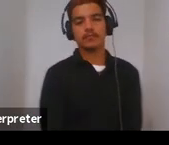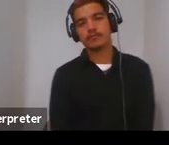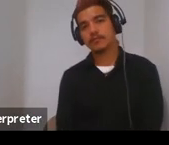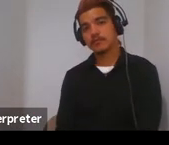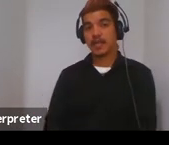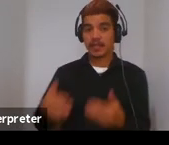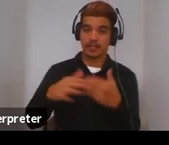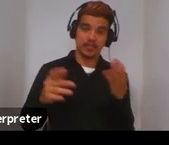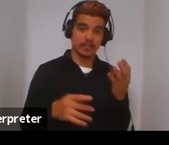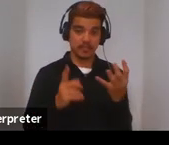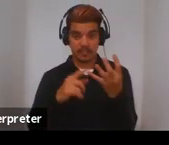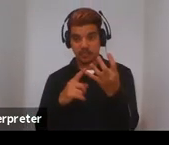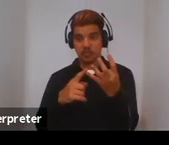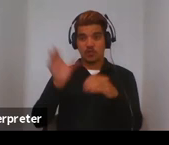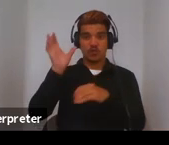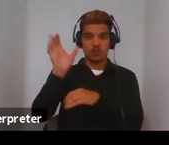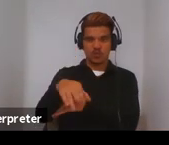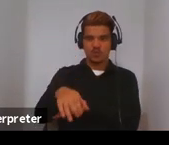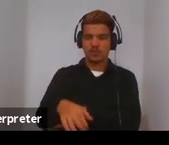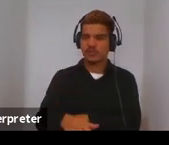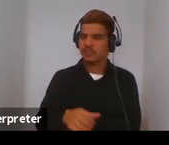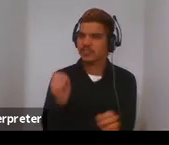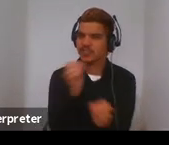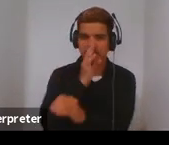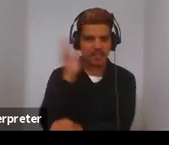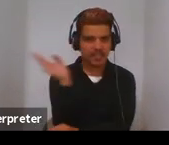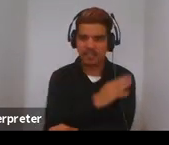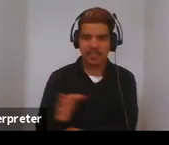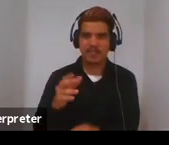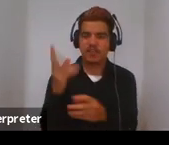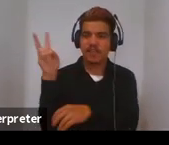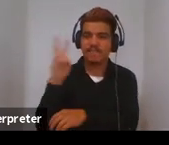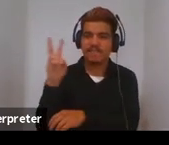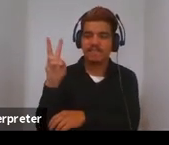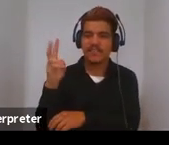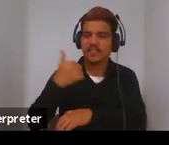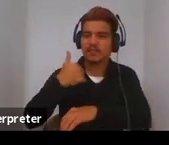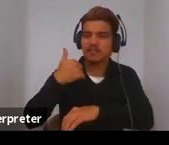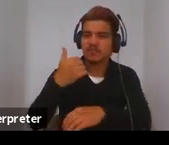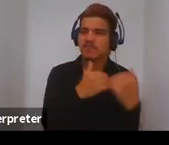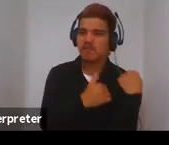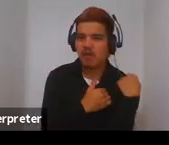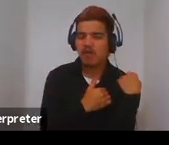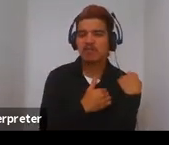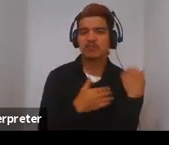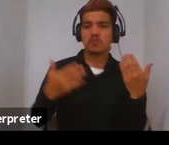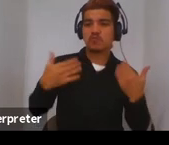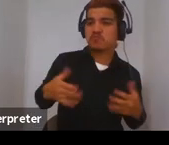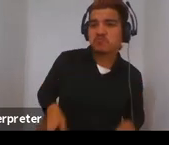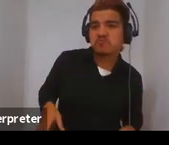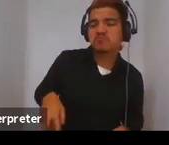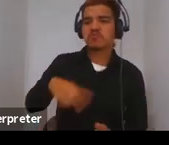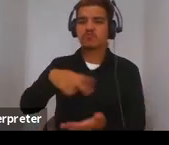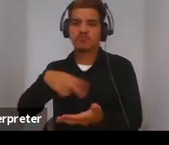Next one is that, you know, rape is never the victim's fault. Wearing what you wear, how you dance, whether